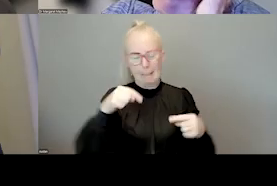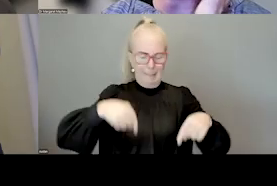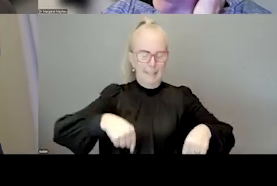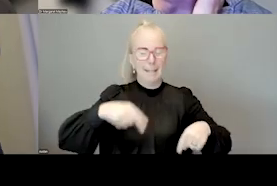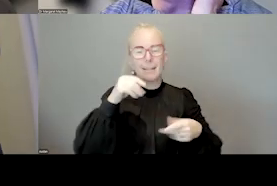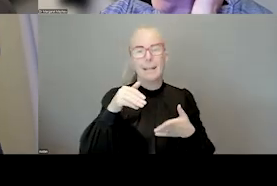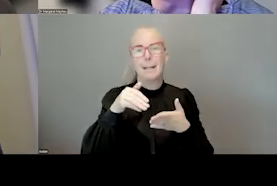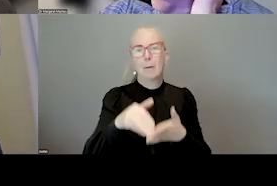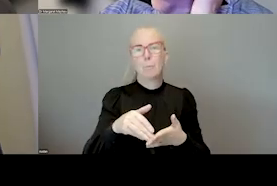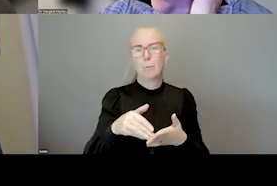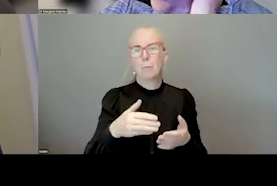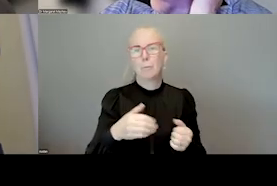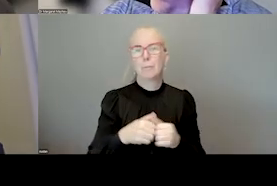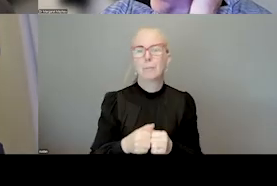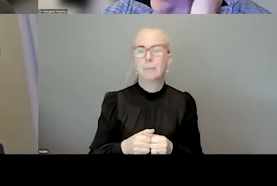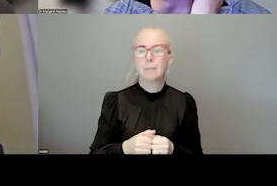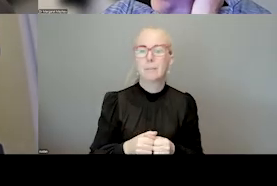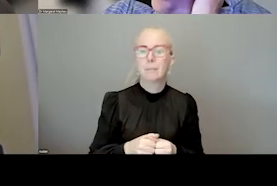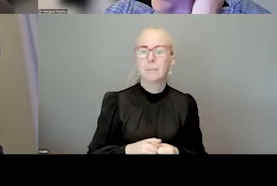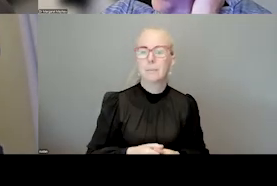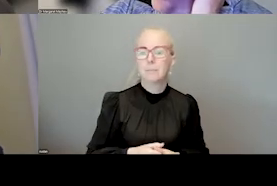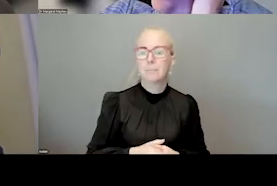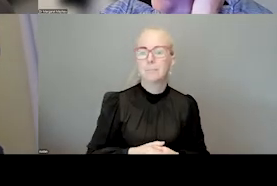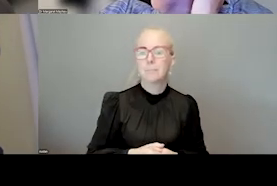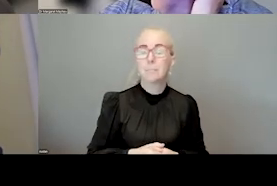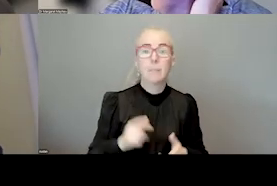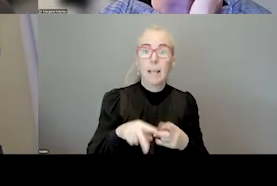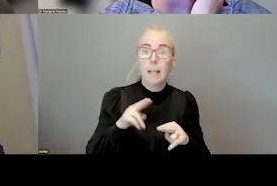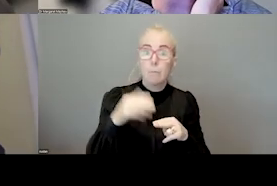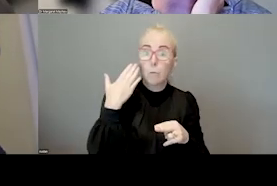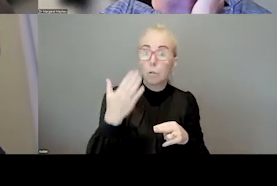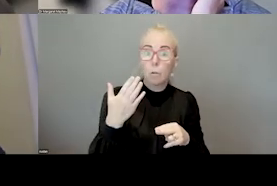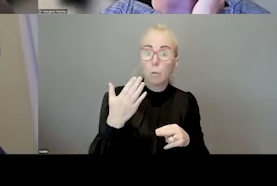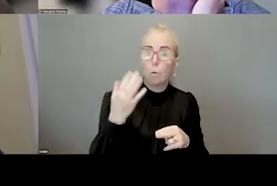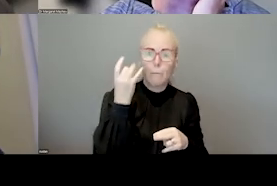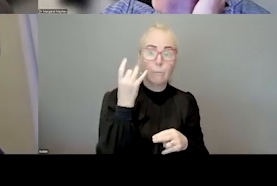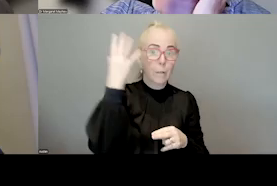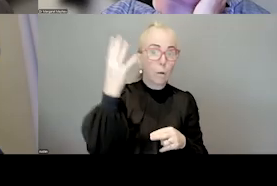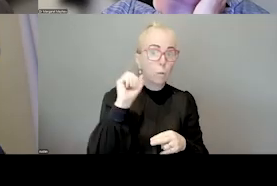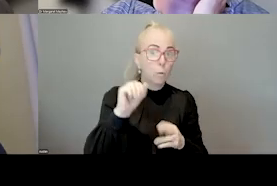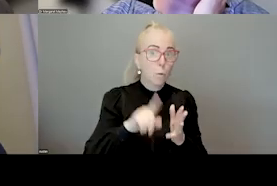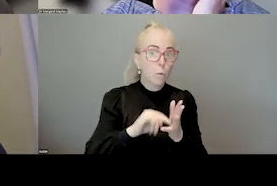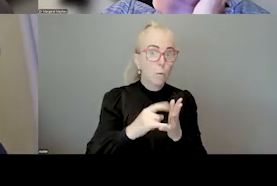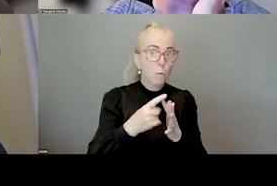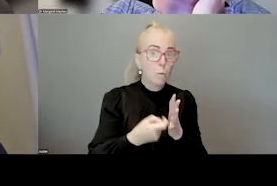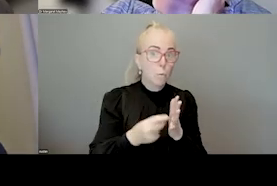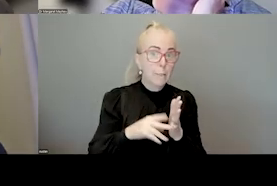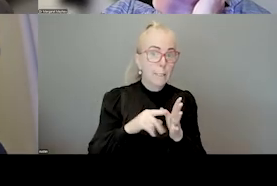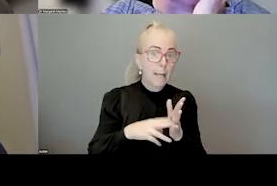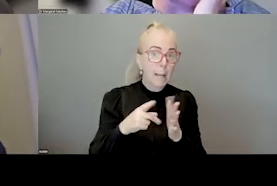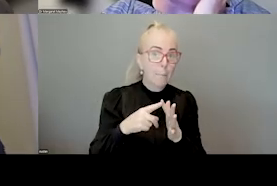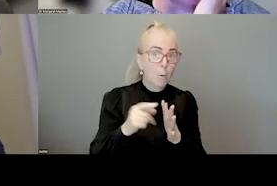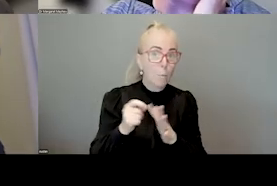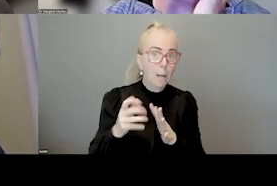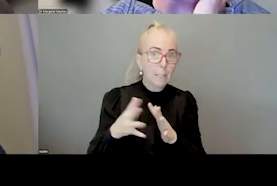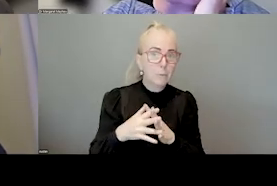an account with us. Here's your username. Please reset your password. So that's totally fine. No harm, no